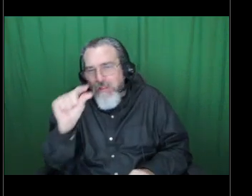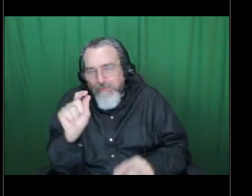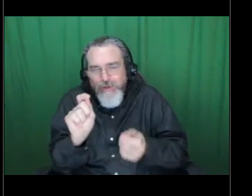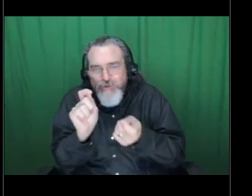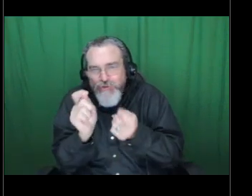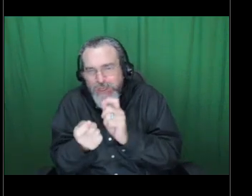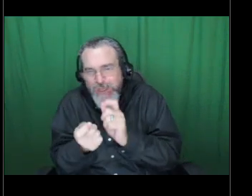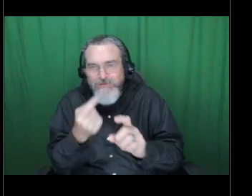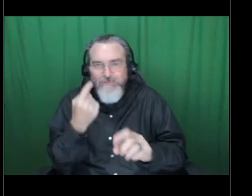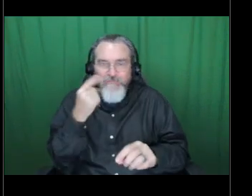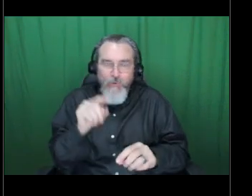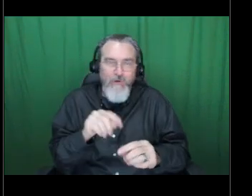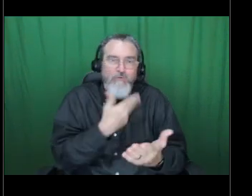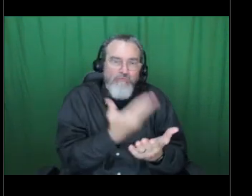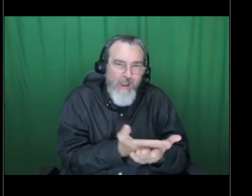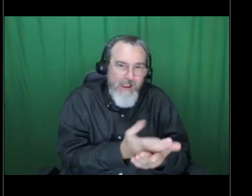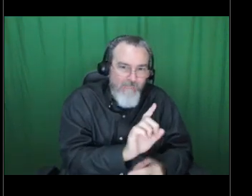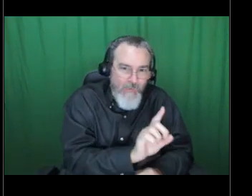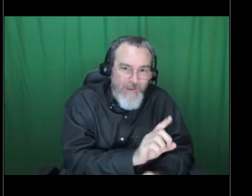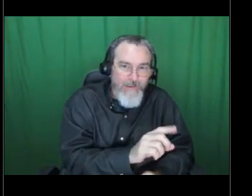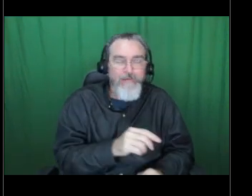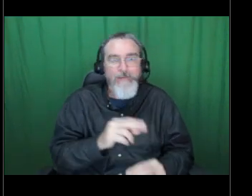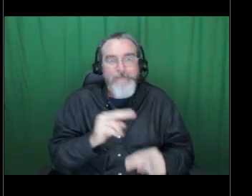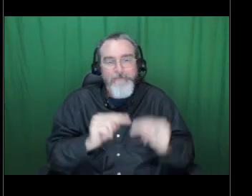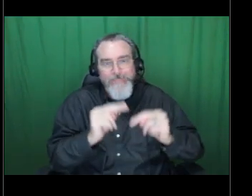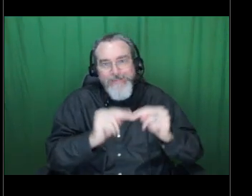the building at the planned entrances.